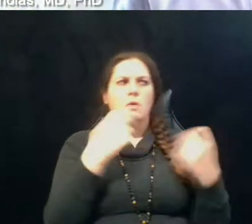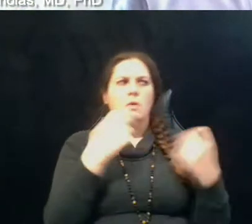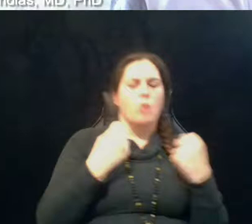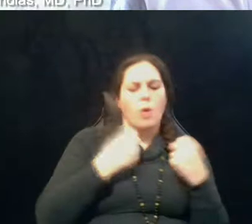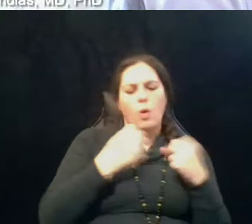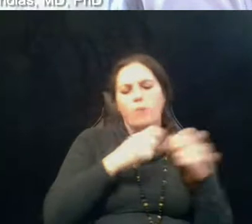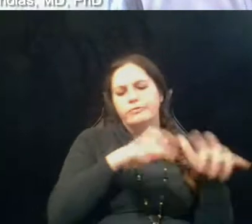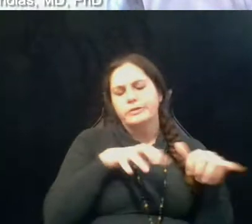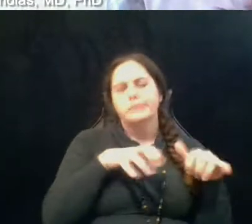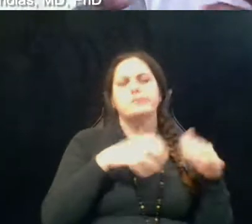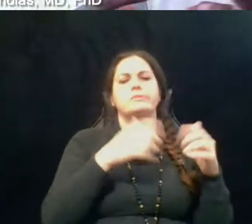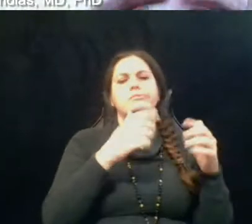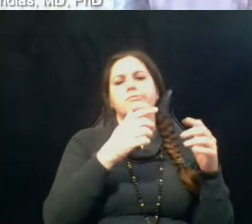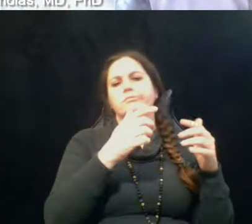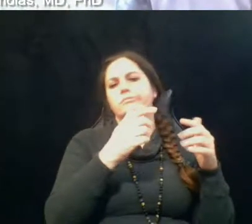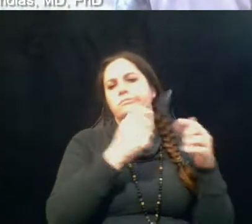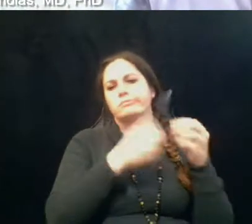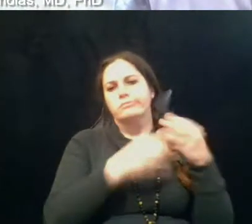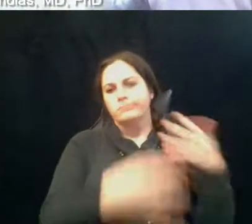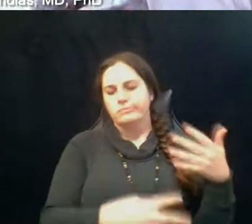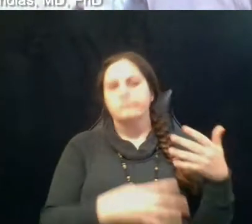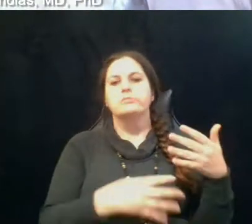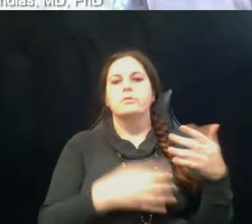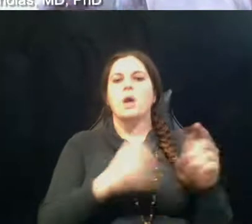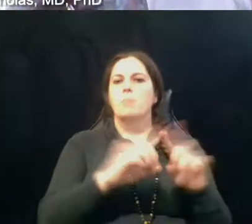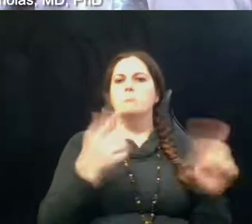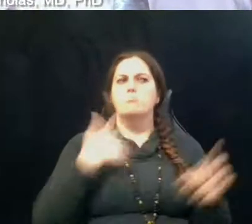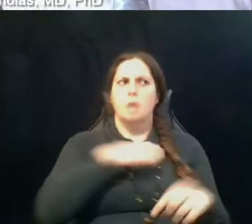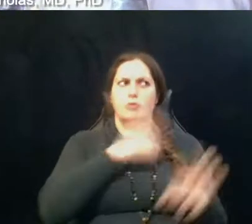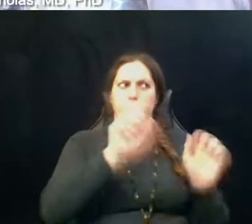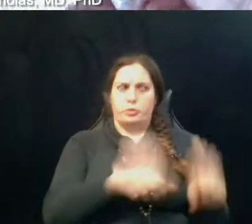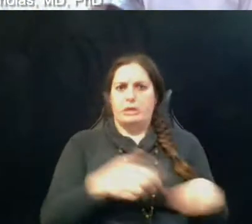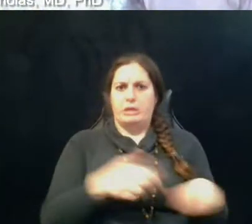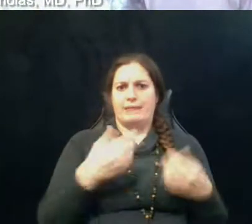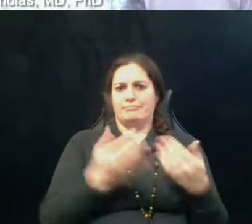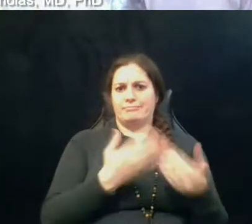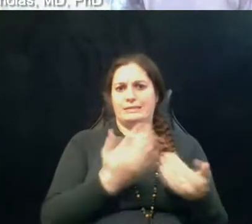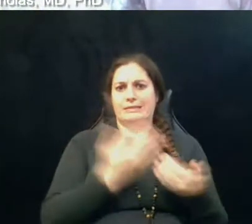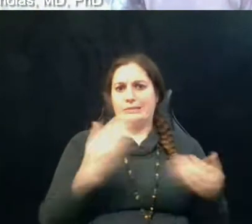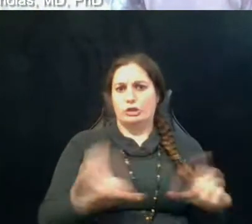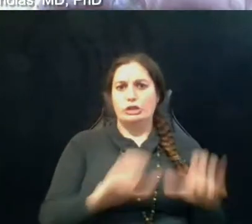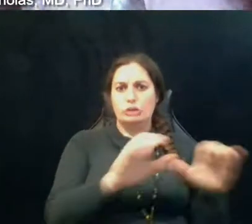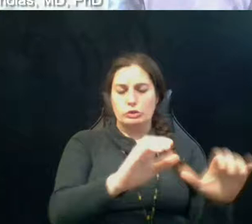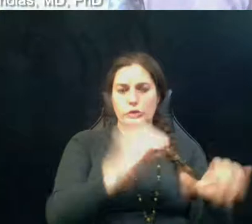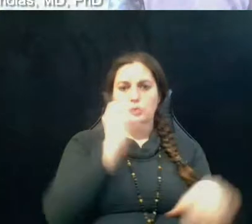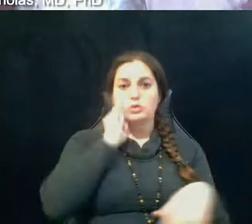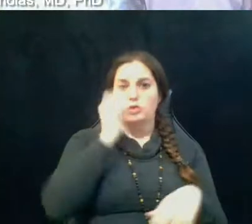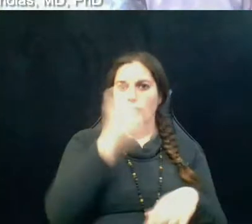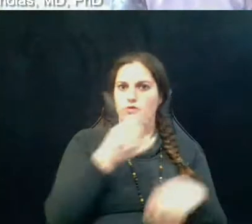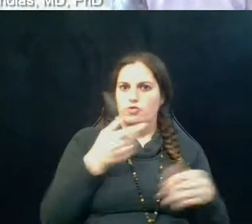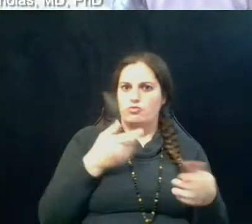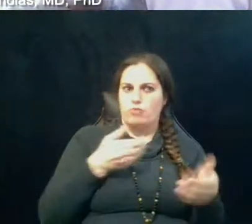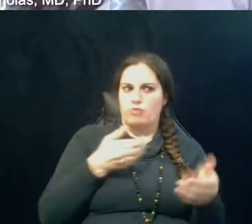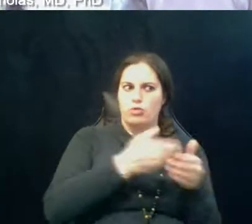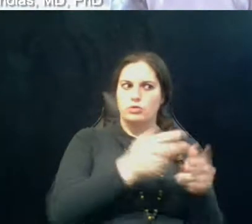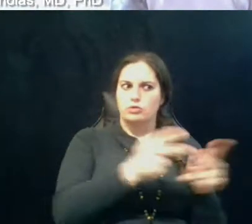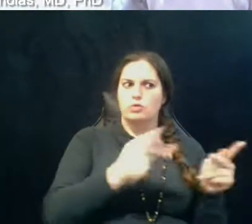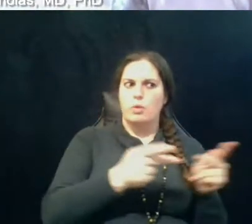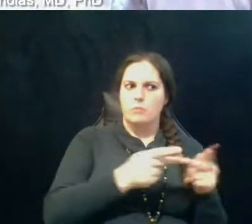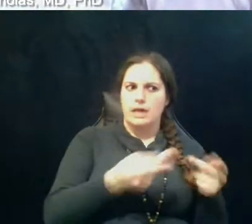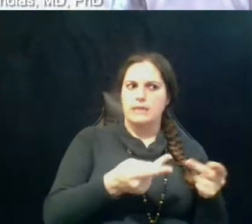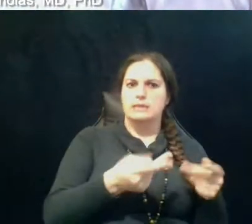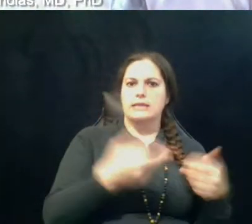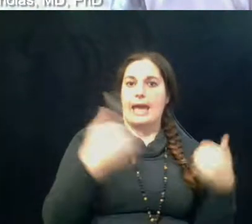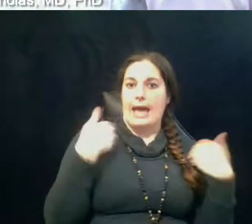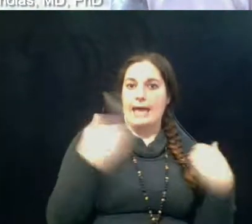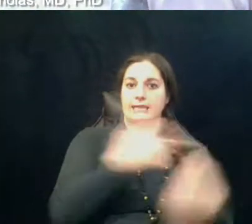can't achieve or accomplish. So if you're near a place that can store a vaccine that requires a little special care, that's what you'll get. If you're